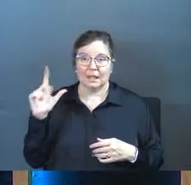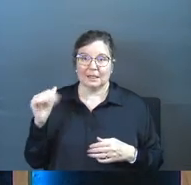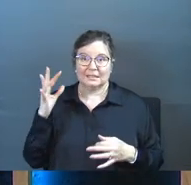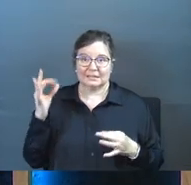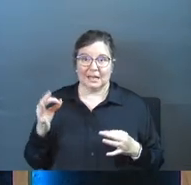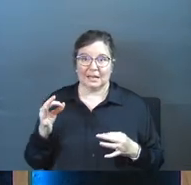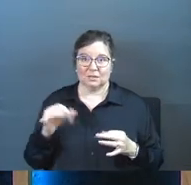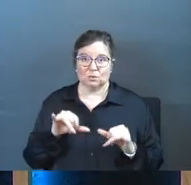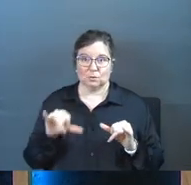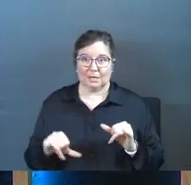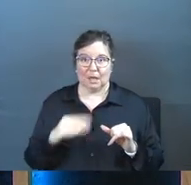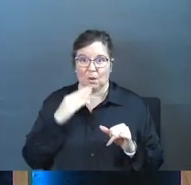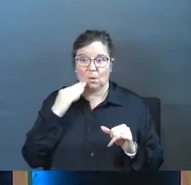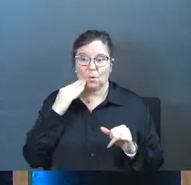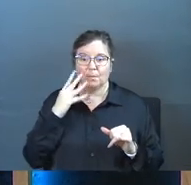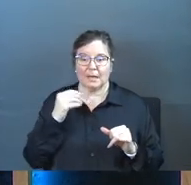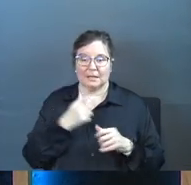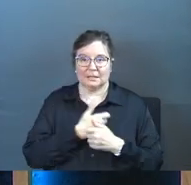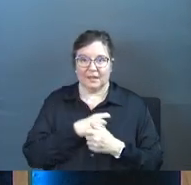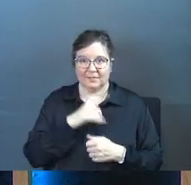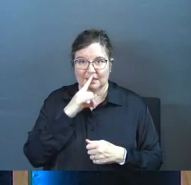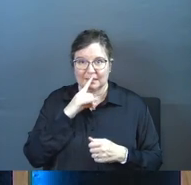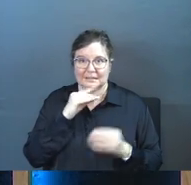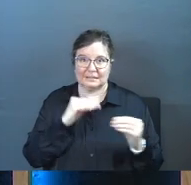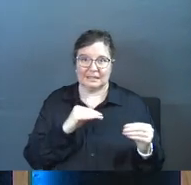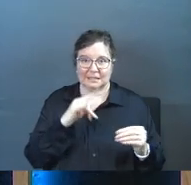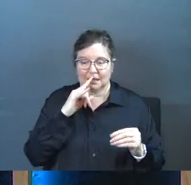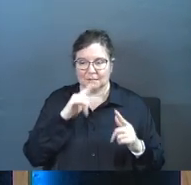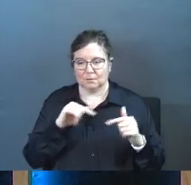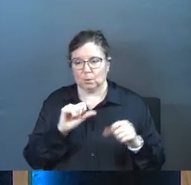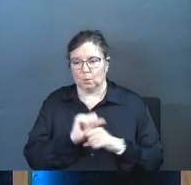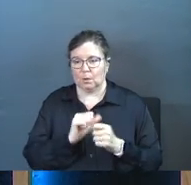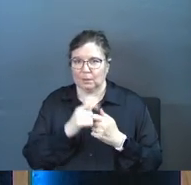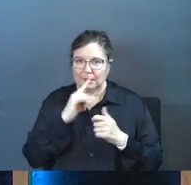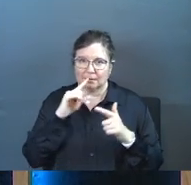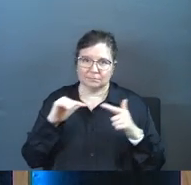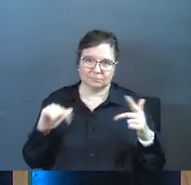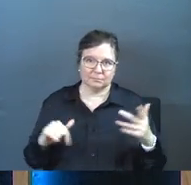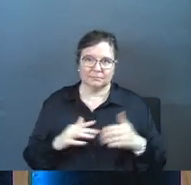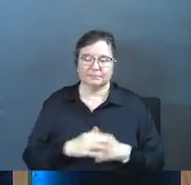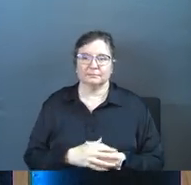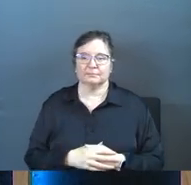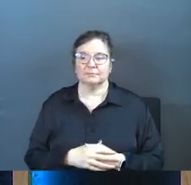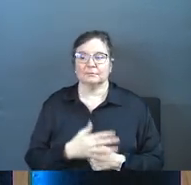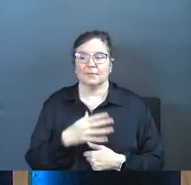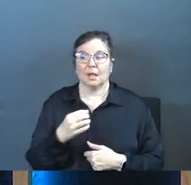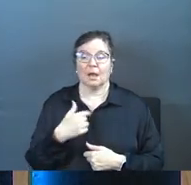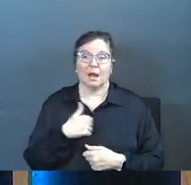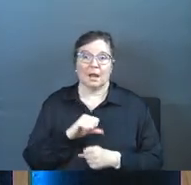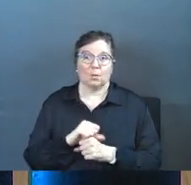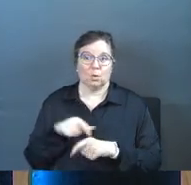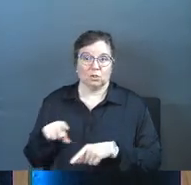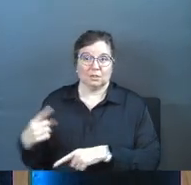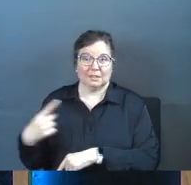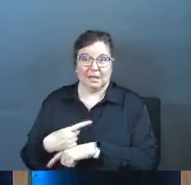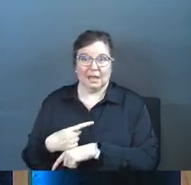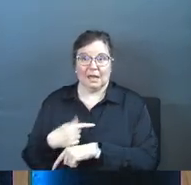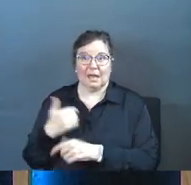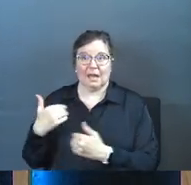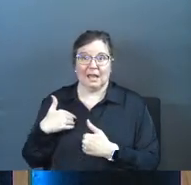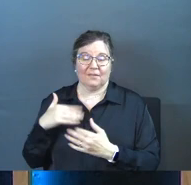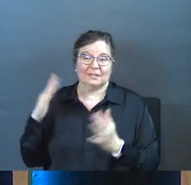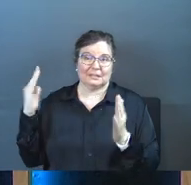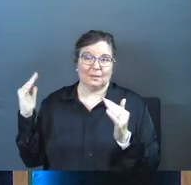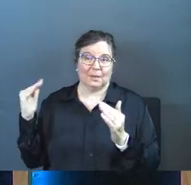Linda decides to stay home and to love the kids, teach the kids, work with the kids. And I'm working during the day, and I